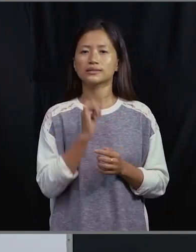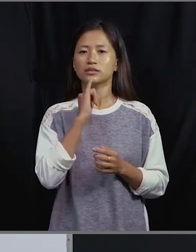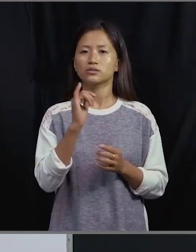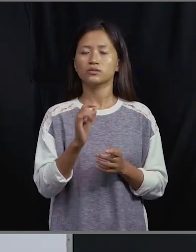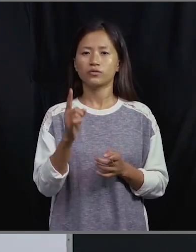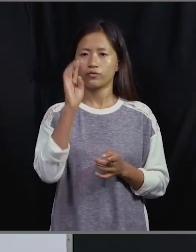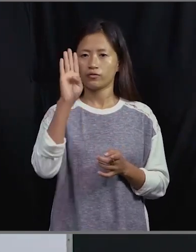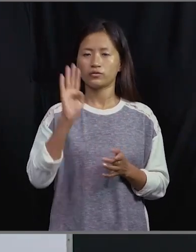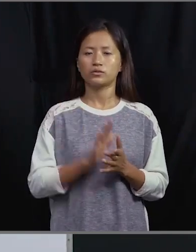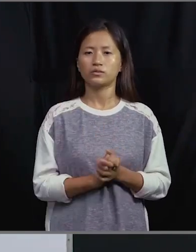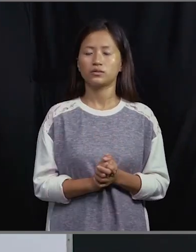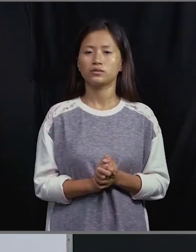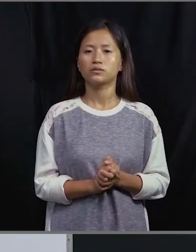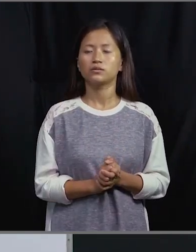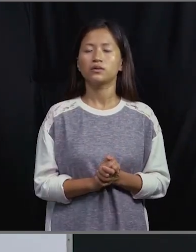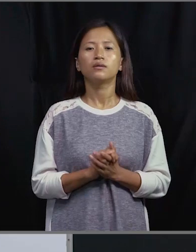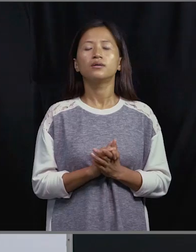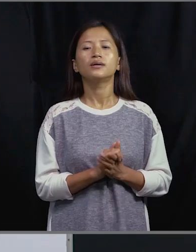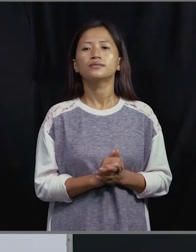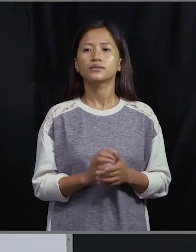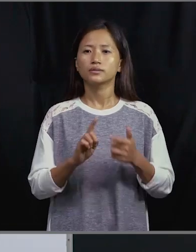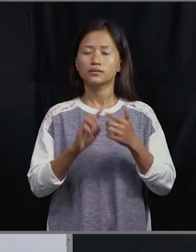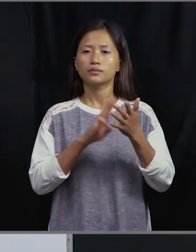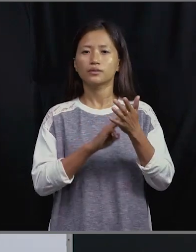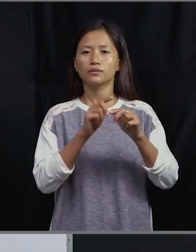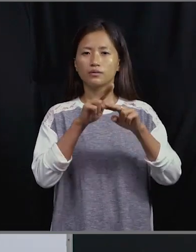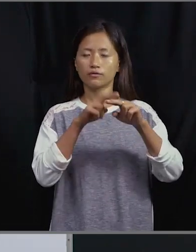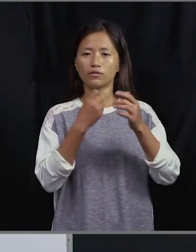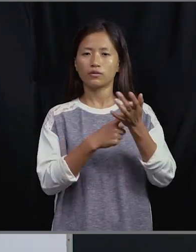1:4. Therefore, the empirical formula